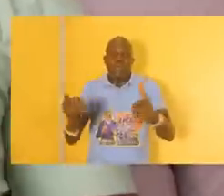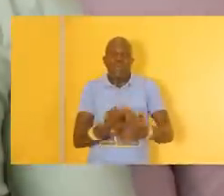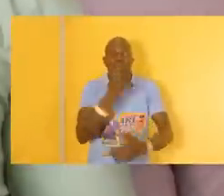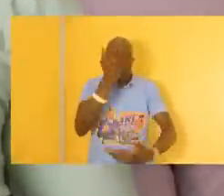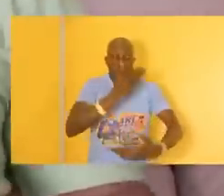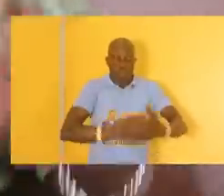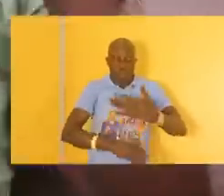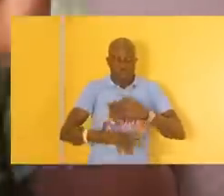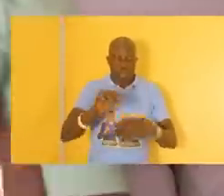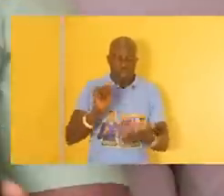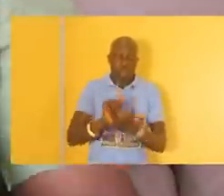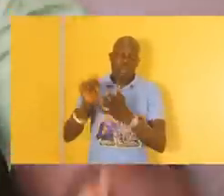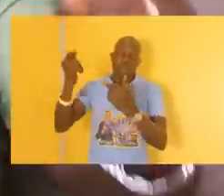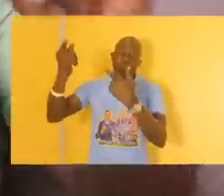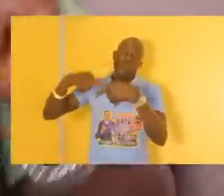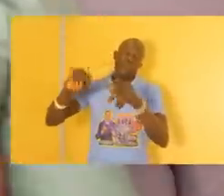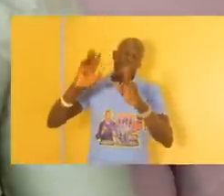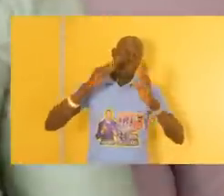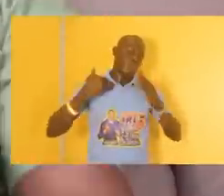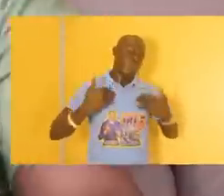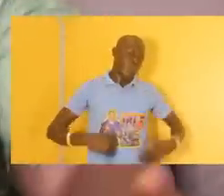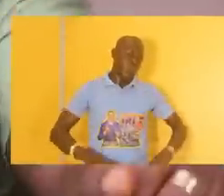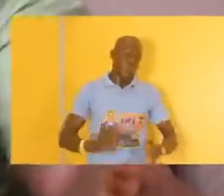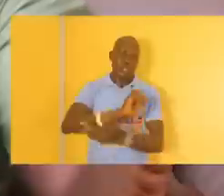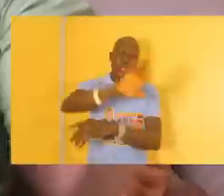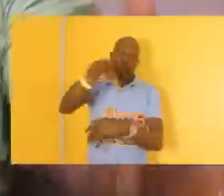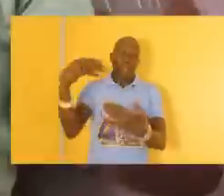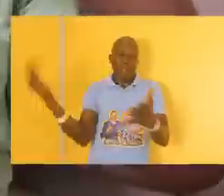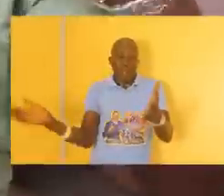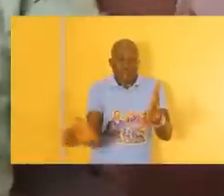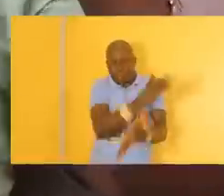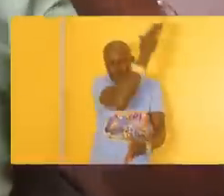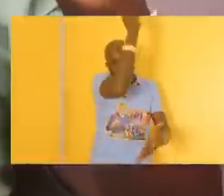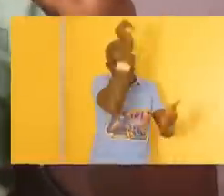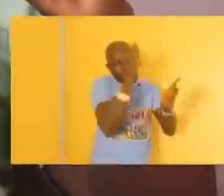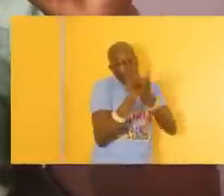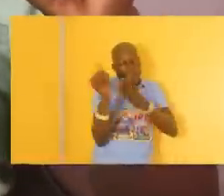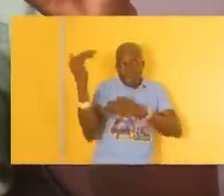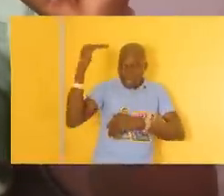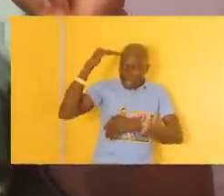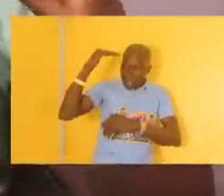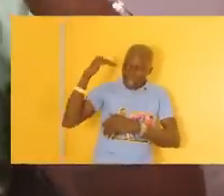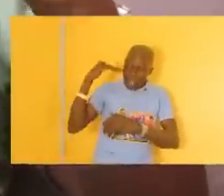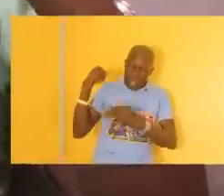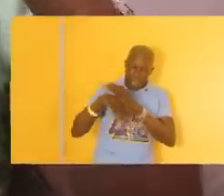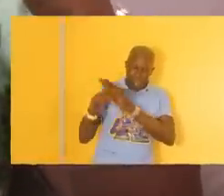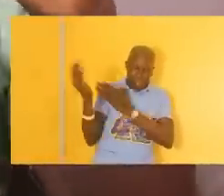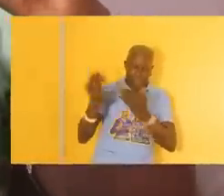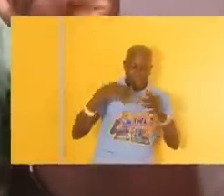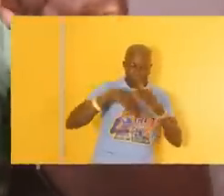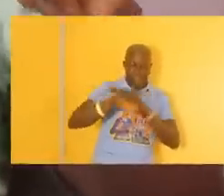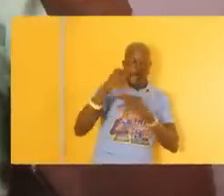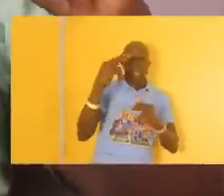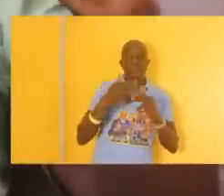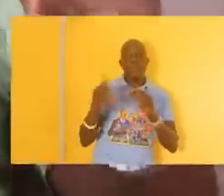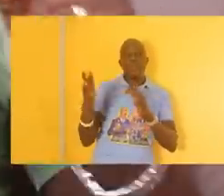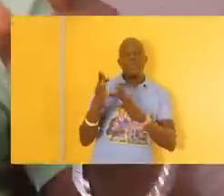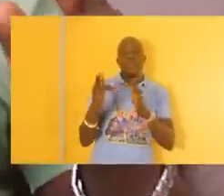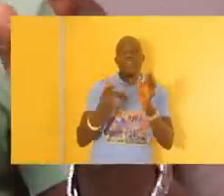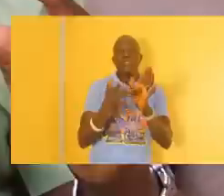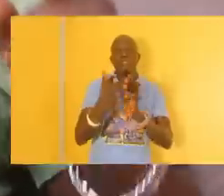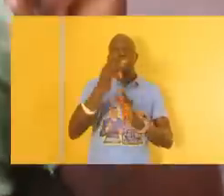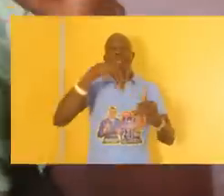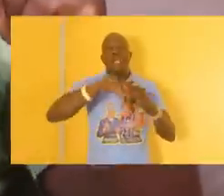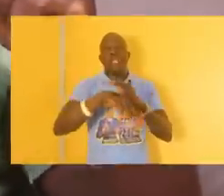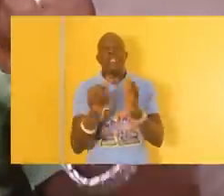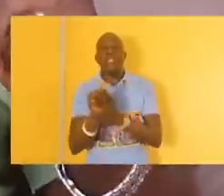him. They will be eating. Each curses of the family that you have encountered with. You